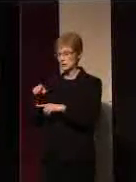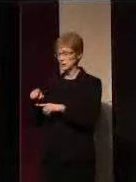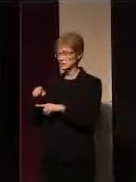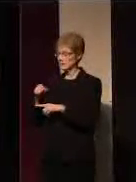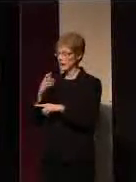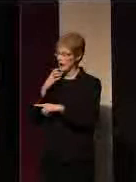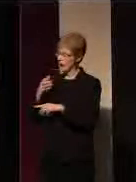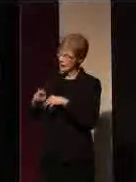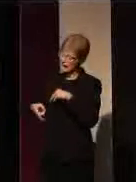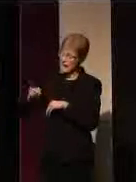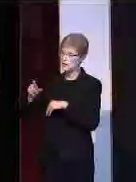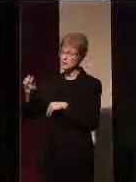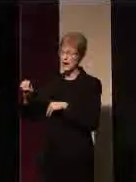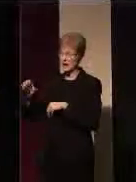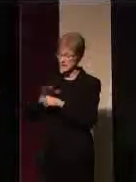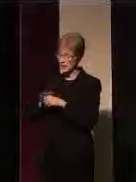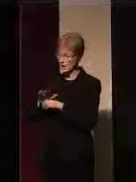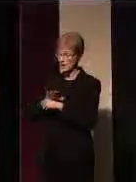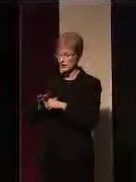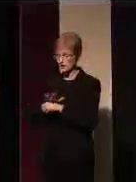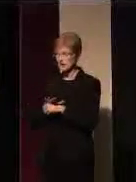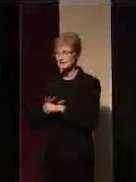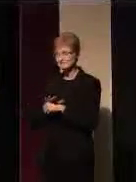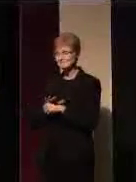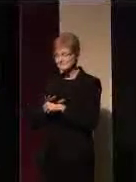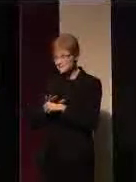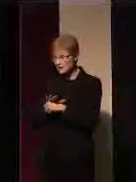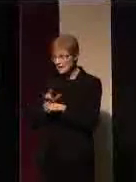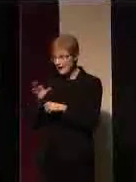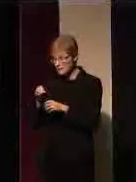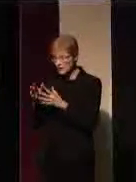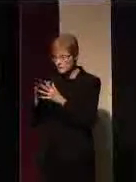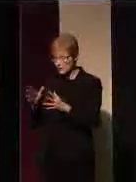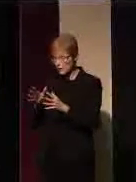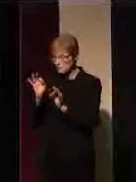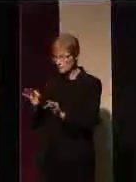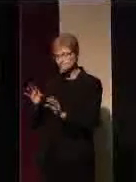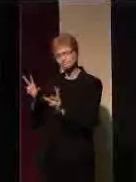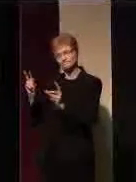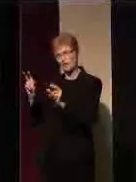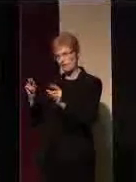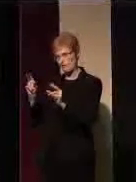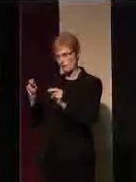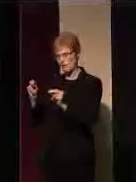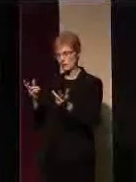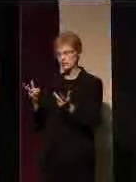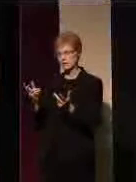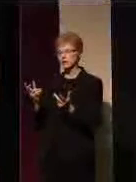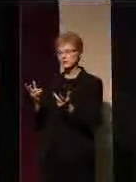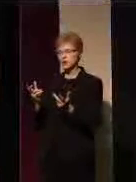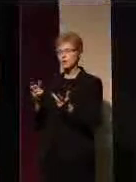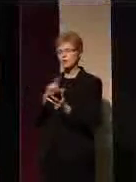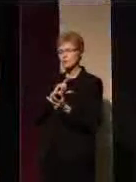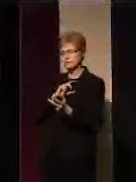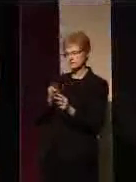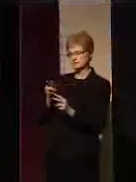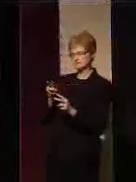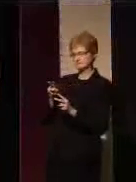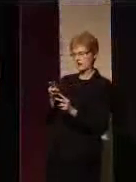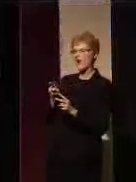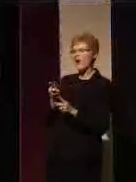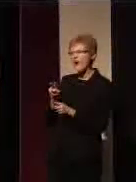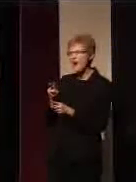crime areas in the city, we're going to have some blemishes. And they utilize that to disqualify you at the